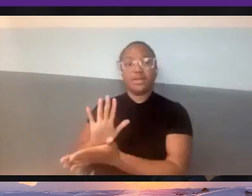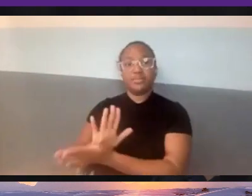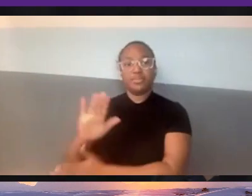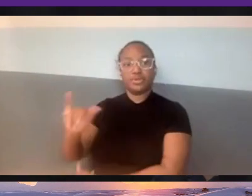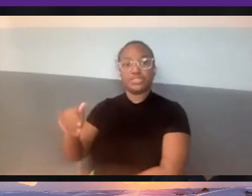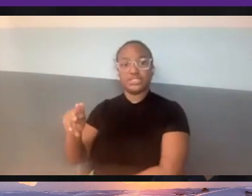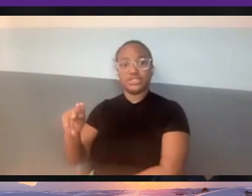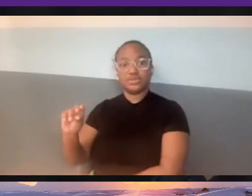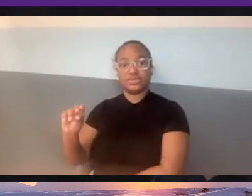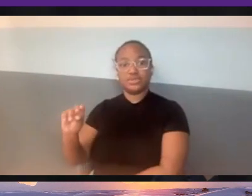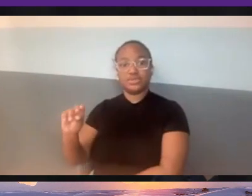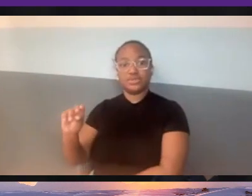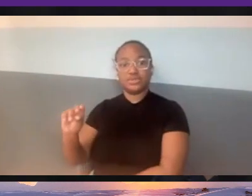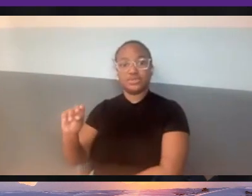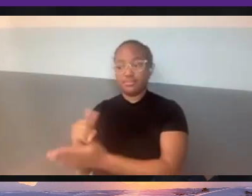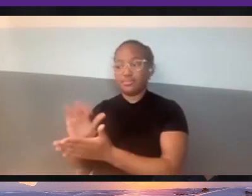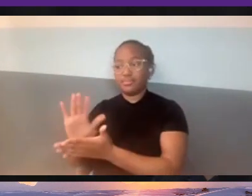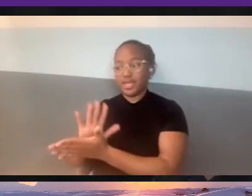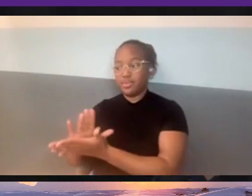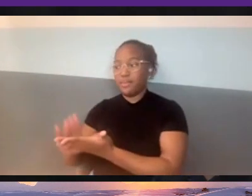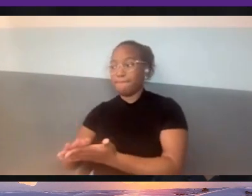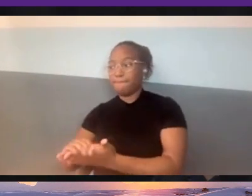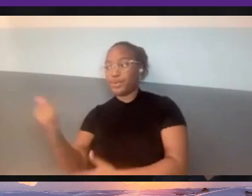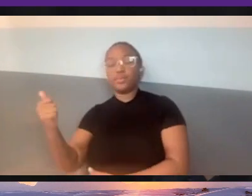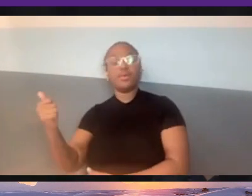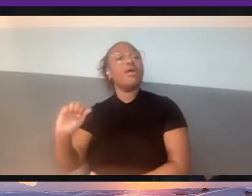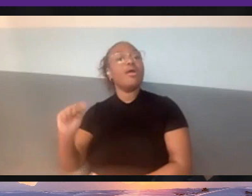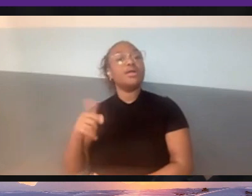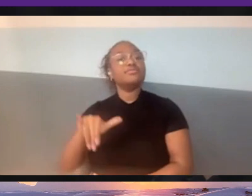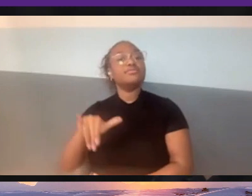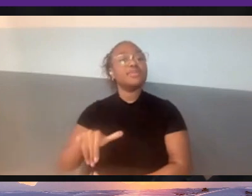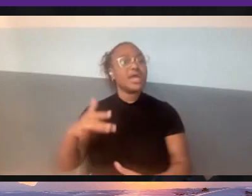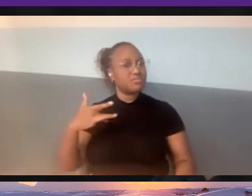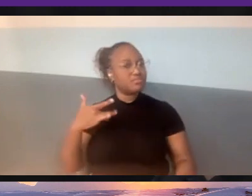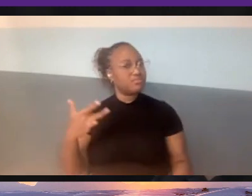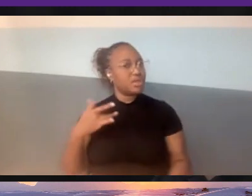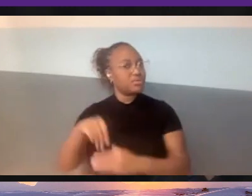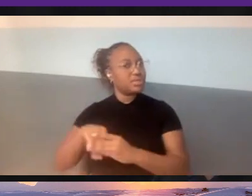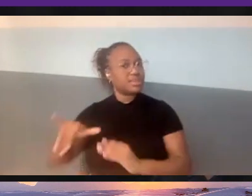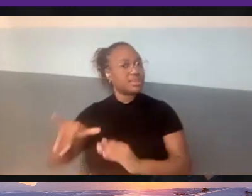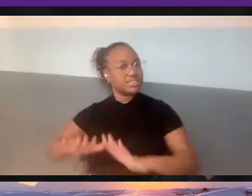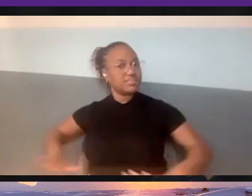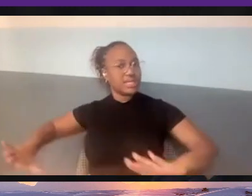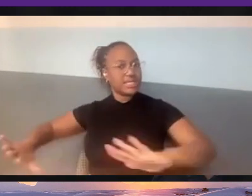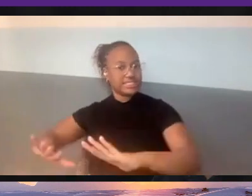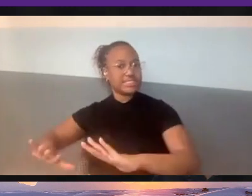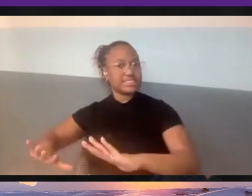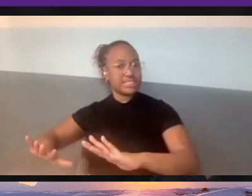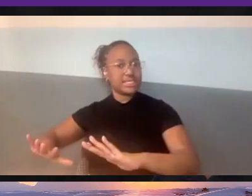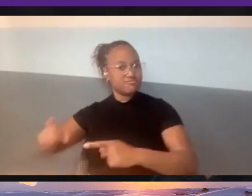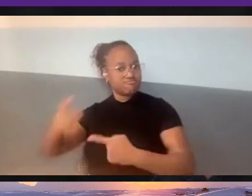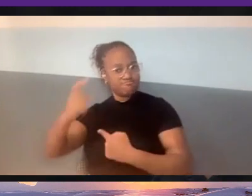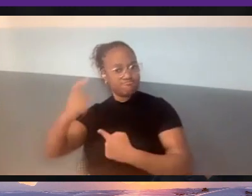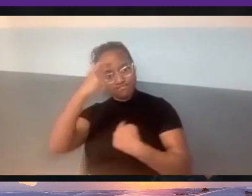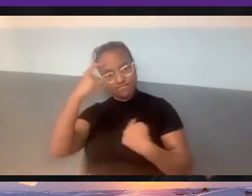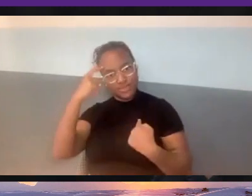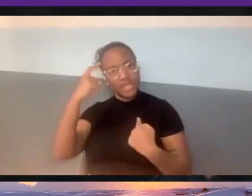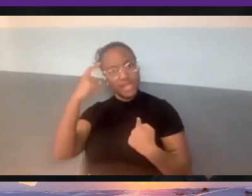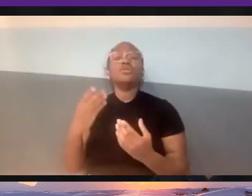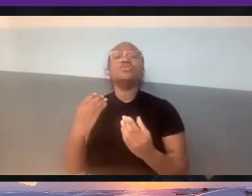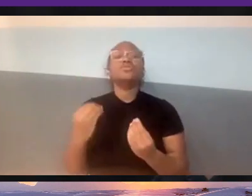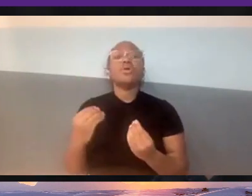is still very much felt in that space. And so it's a conversation that the community and